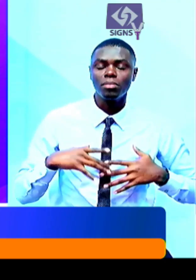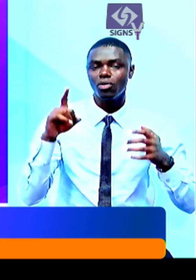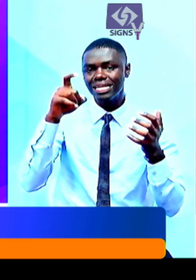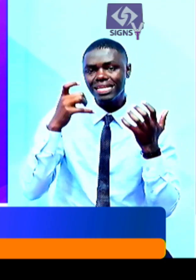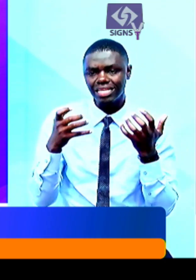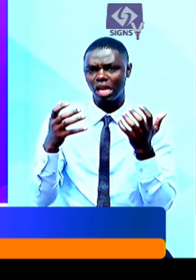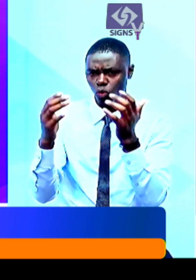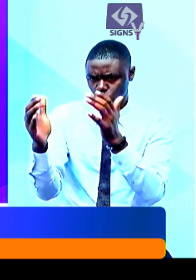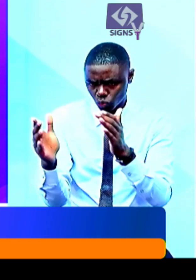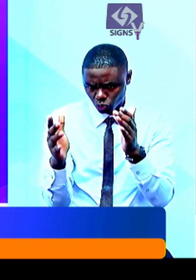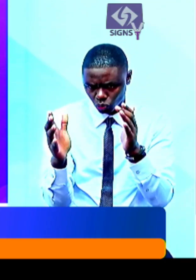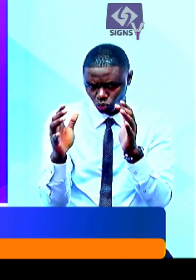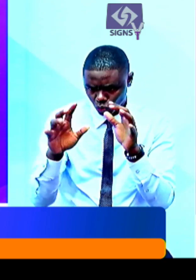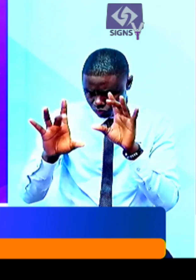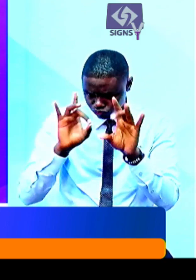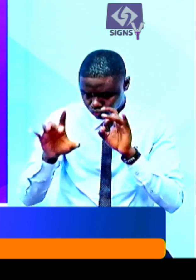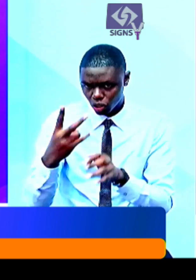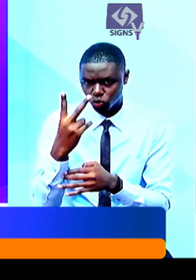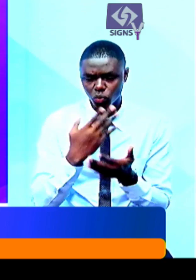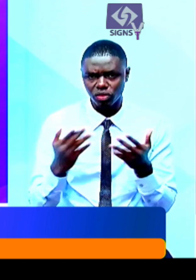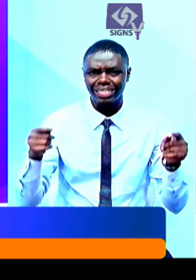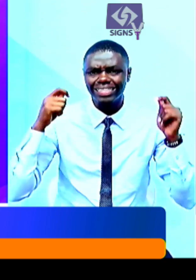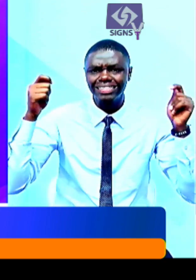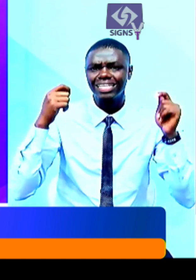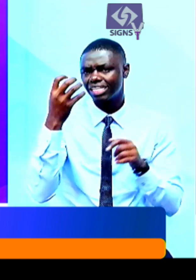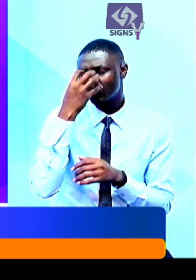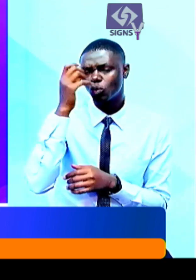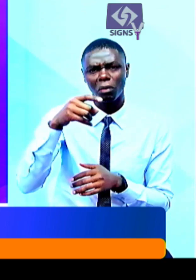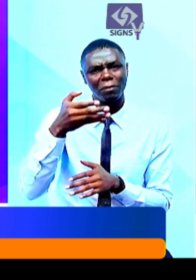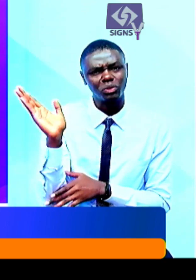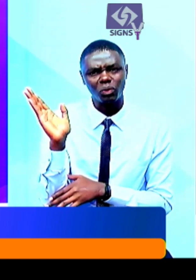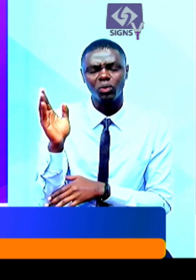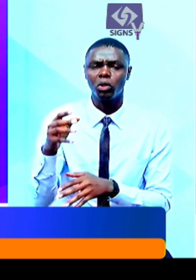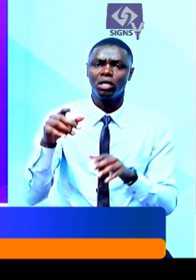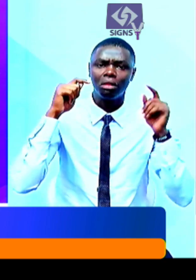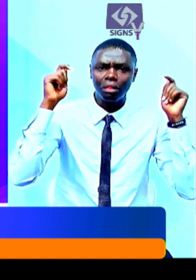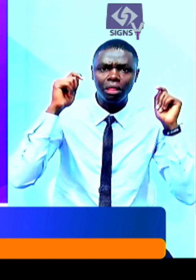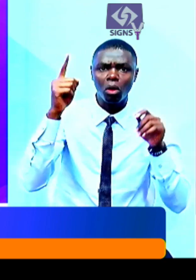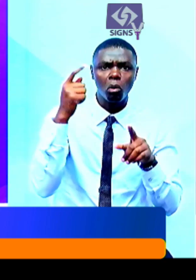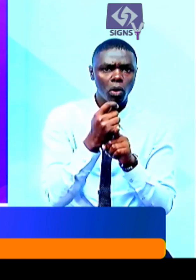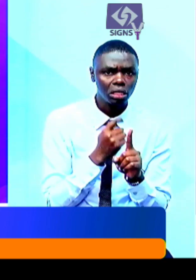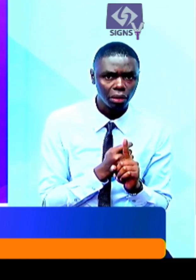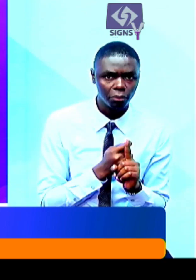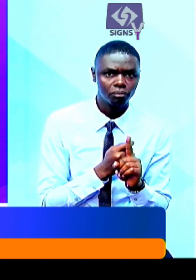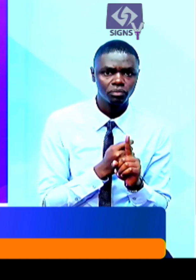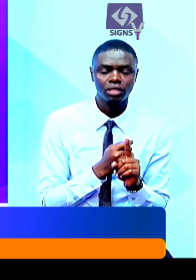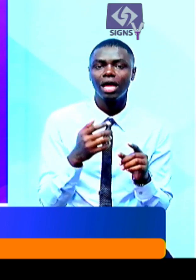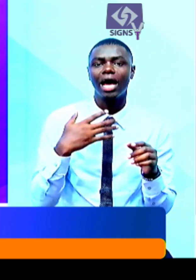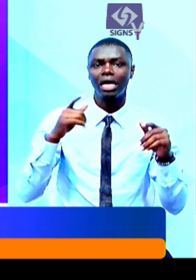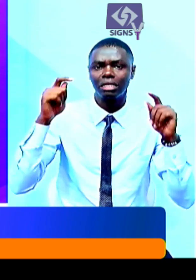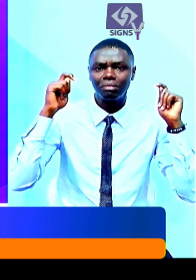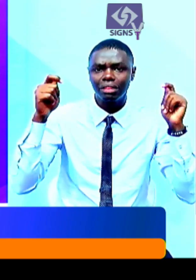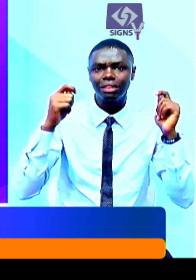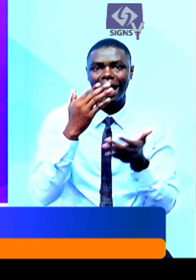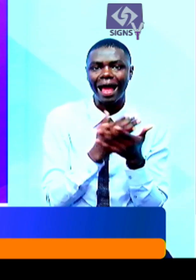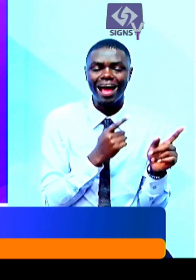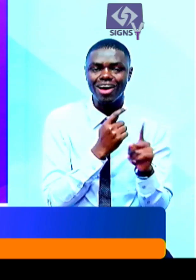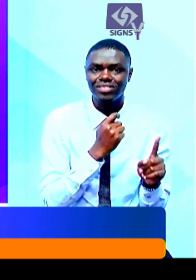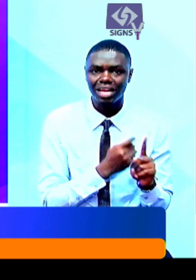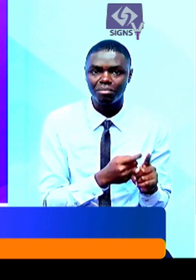two things. Chanting Ruto must go, chanting one term, and chanting half term